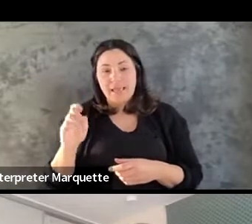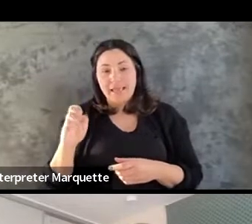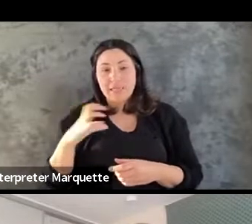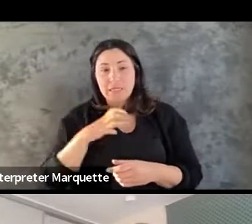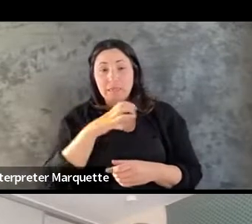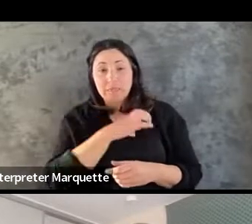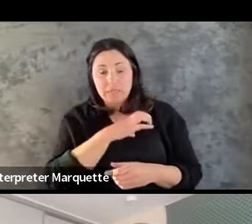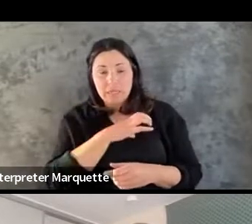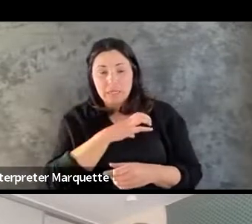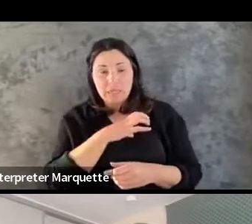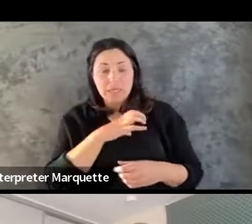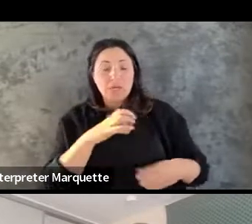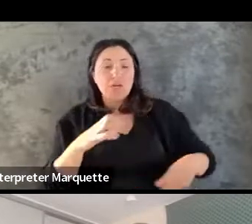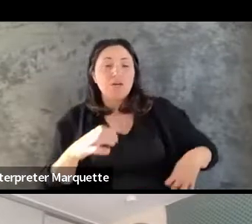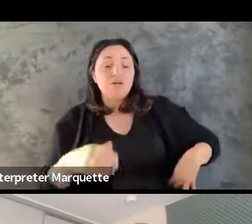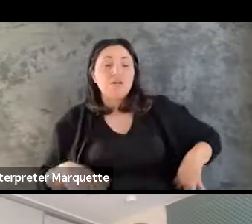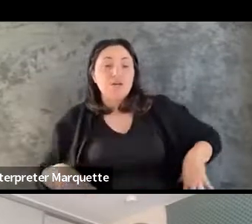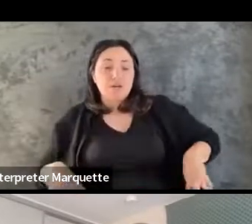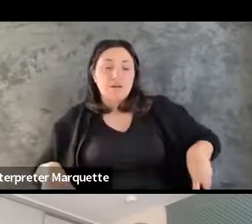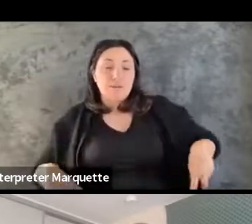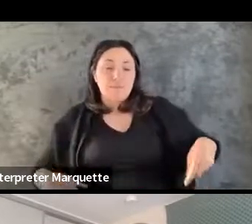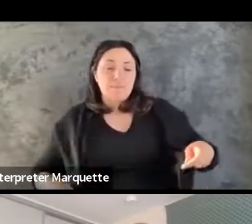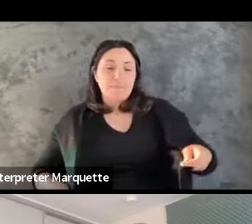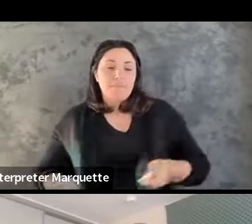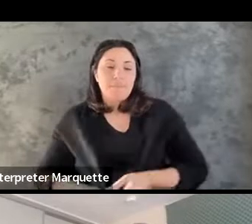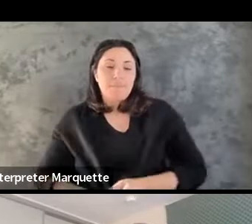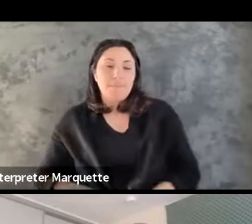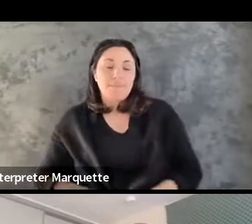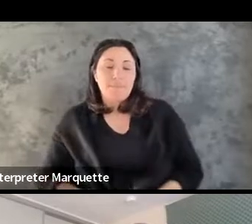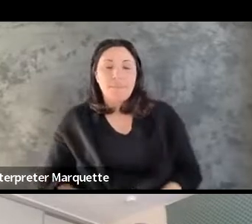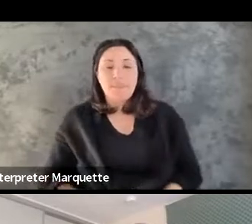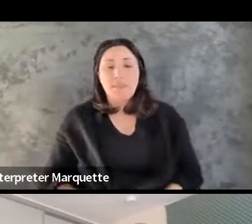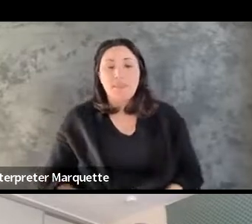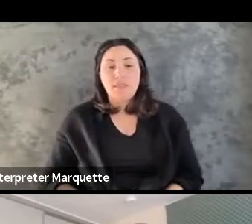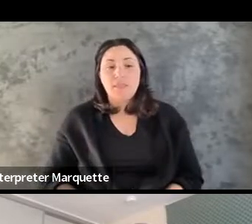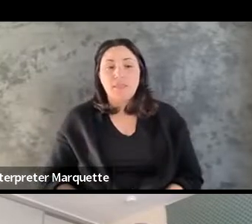committee or group on each campus, are you